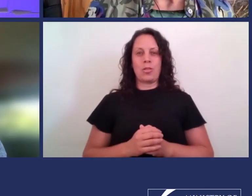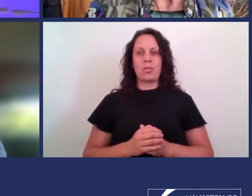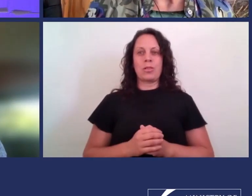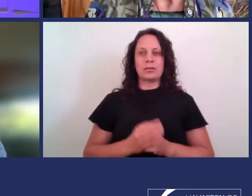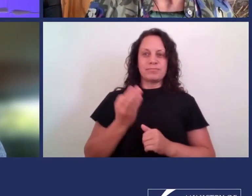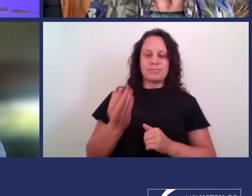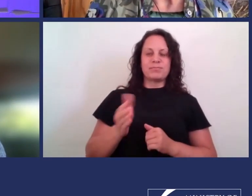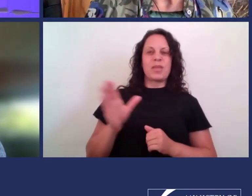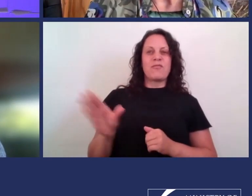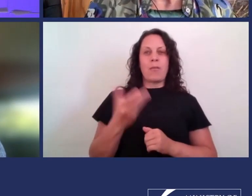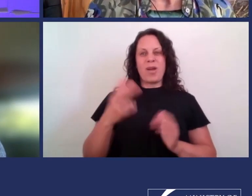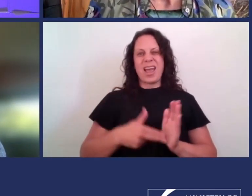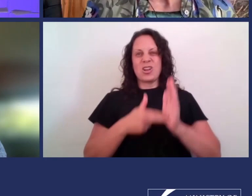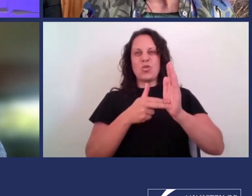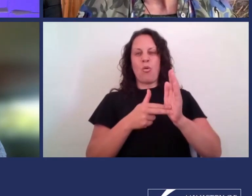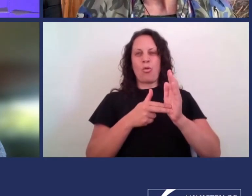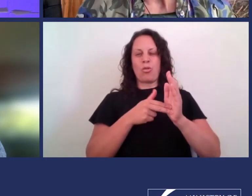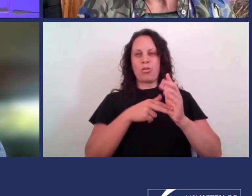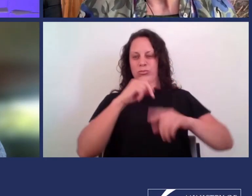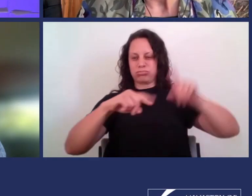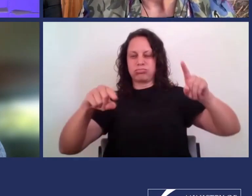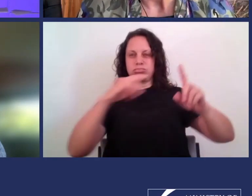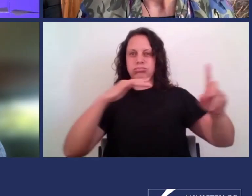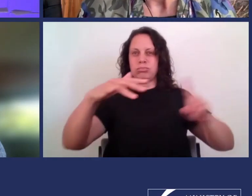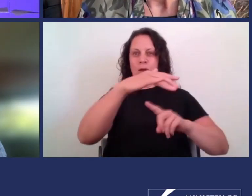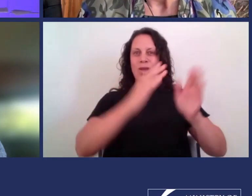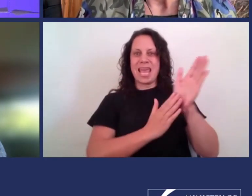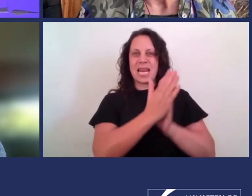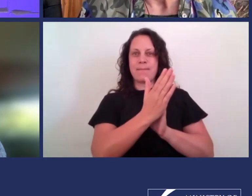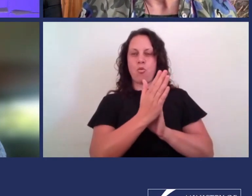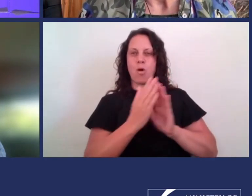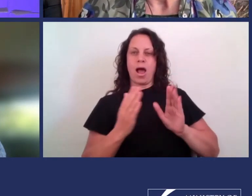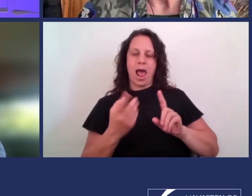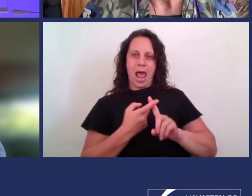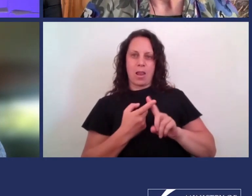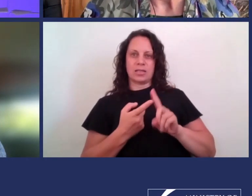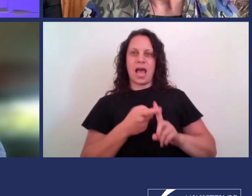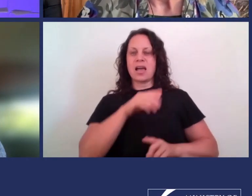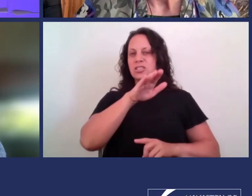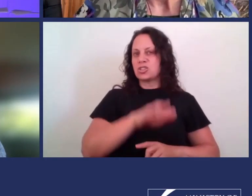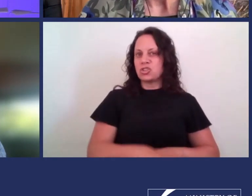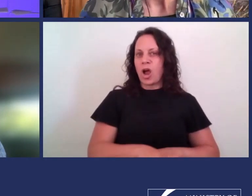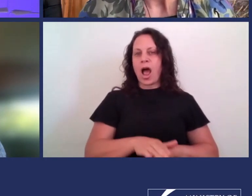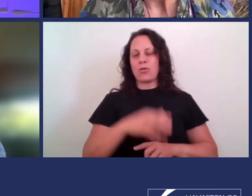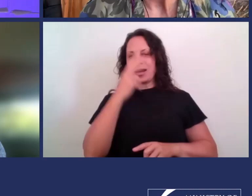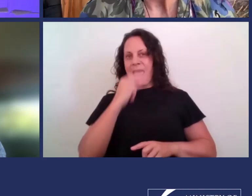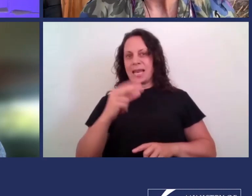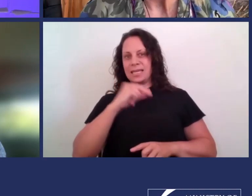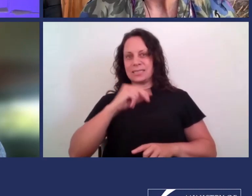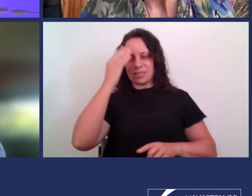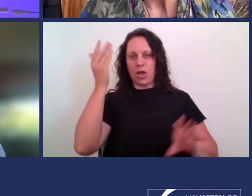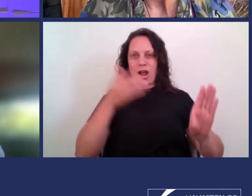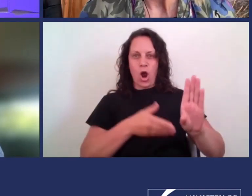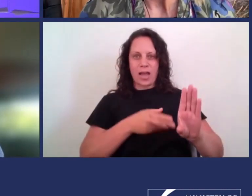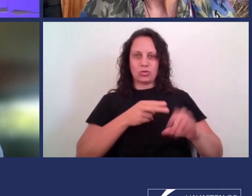te rarawa me Ngāpuhi, tāku tā Hinemoa Elder. She is a child and adolescent psychiatrist. Tēnā koe.